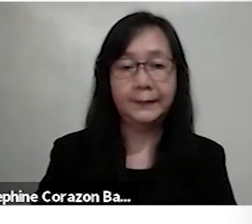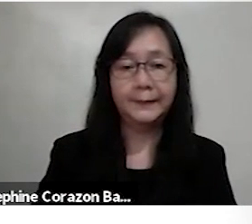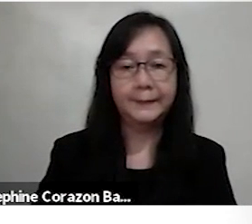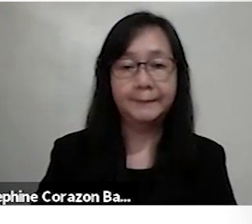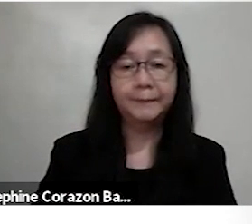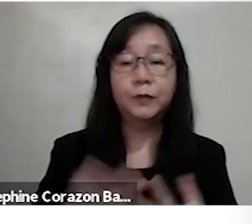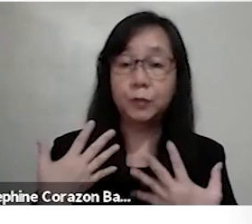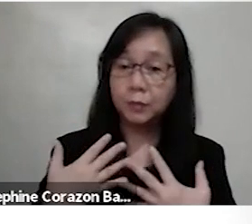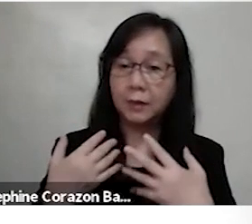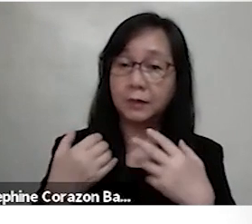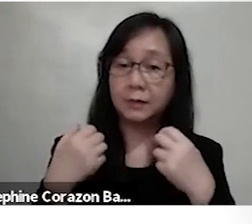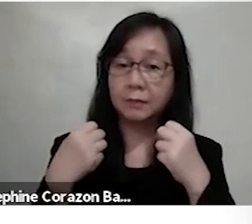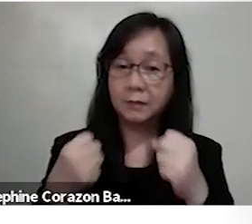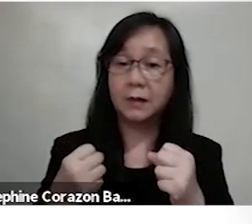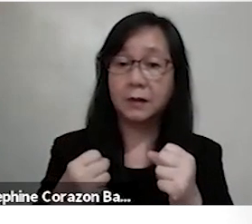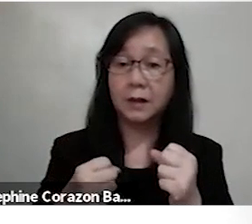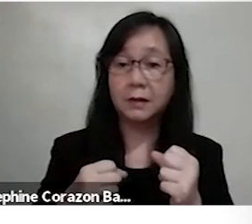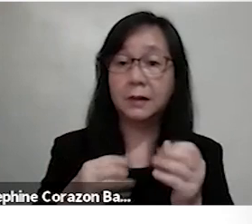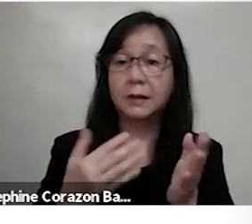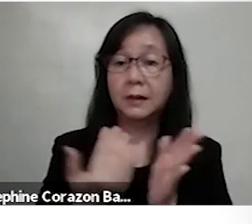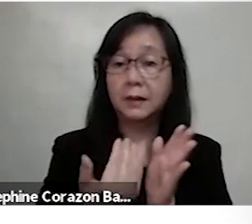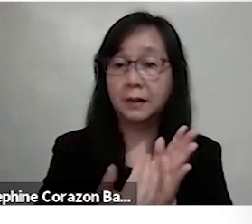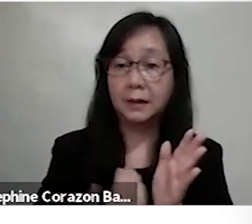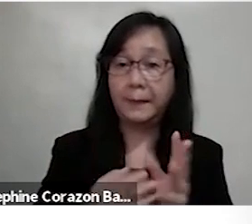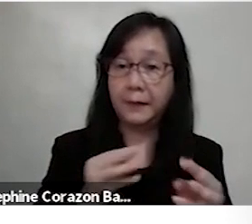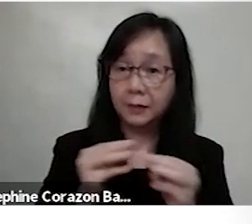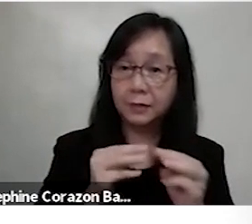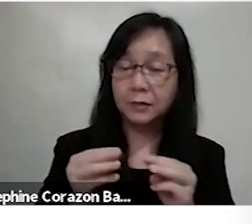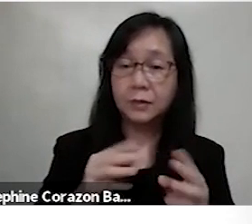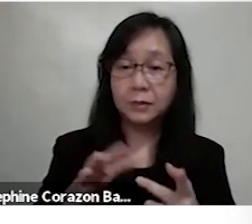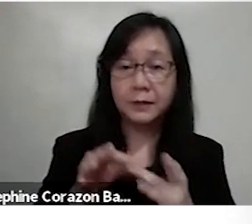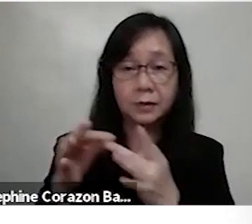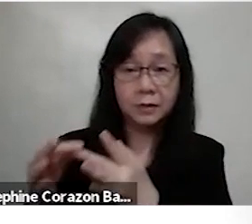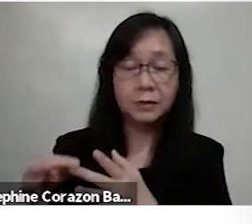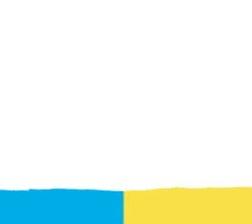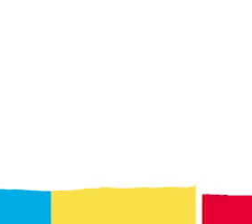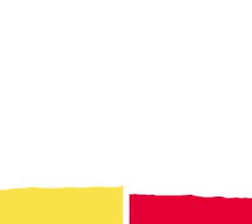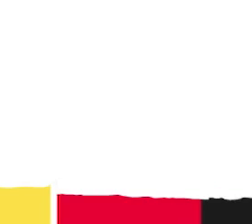to the last previous presenter, Fanny.